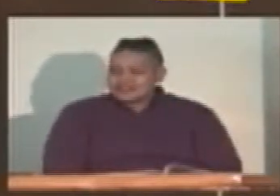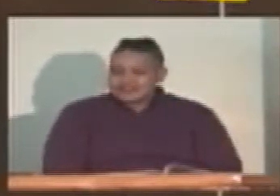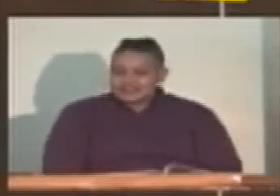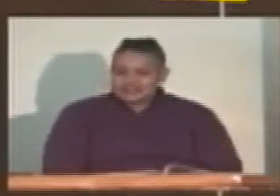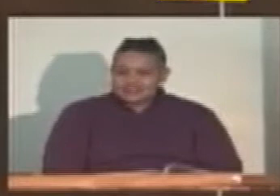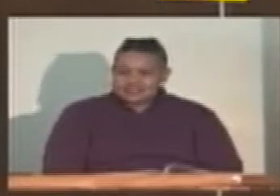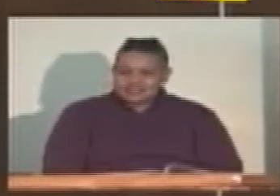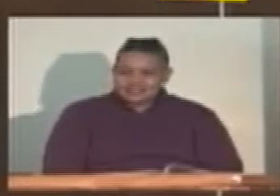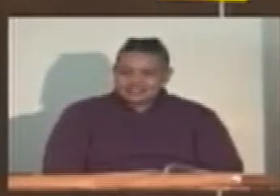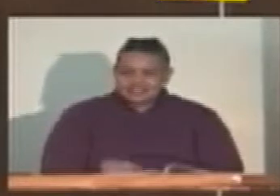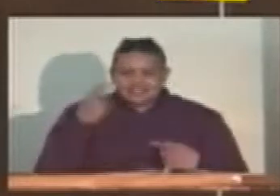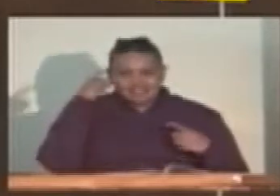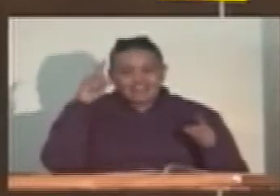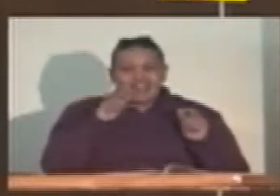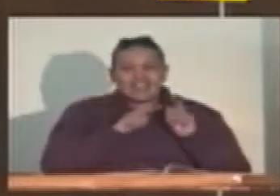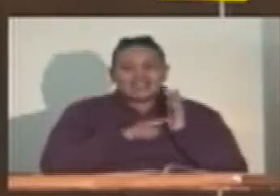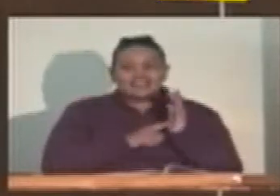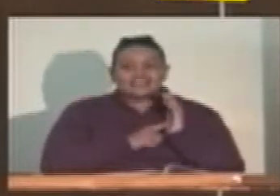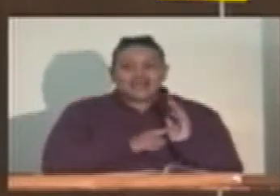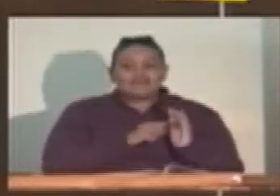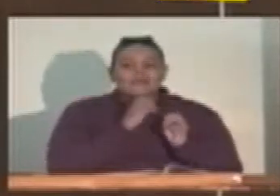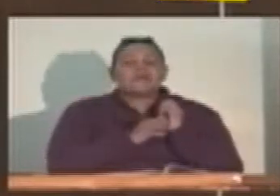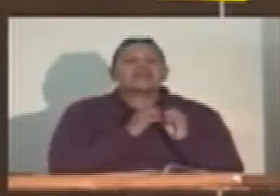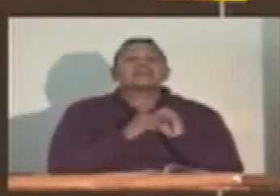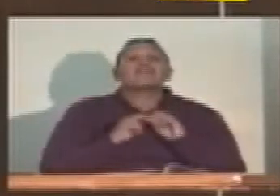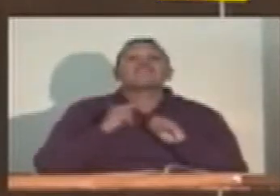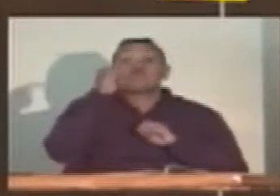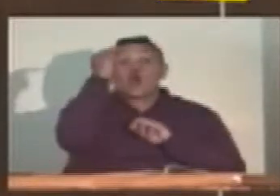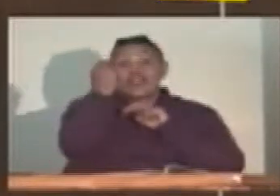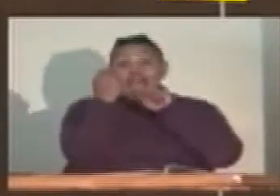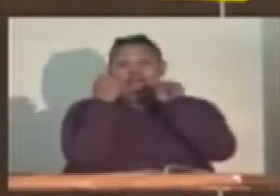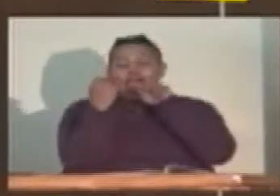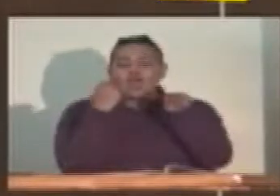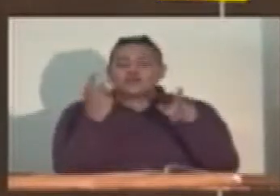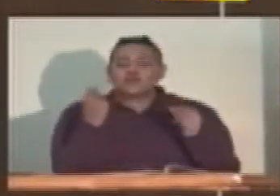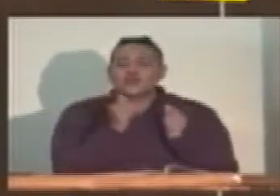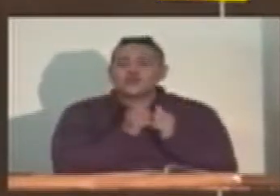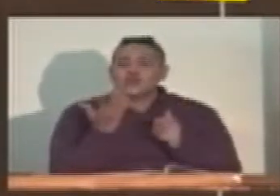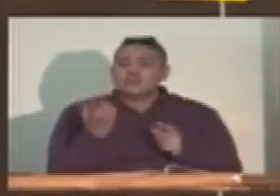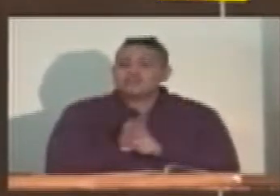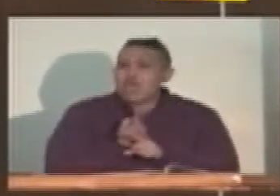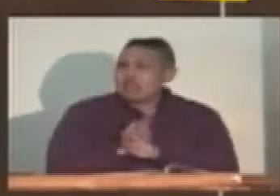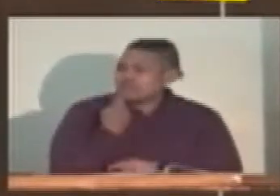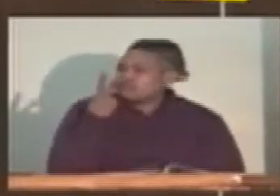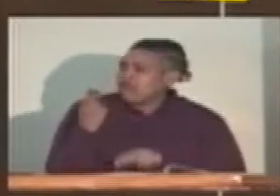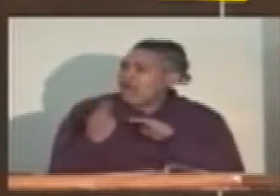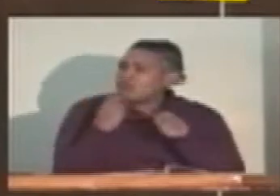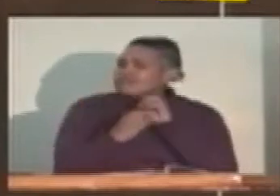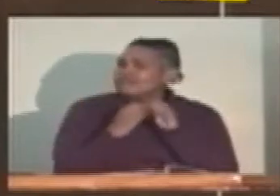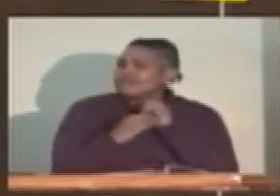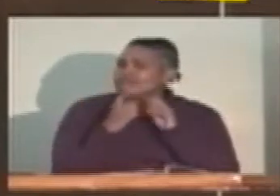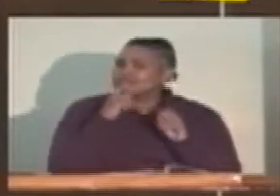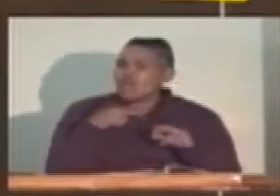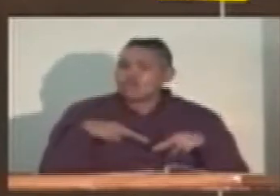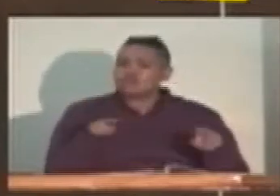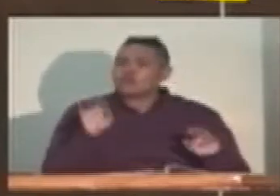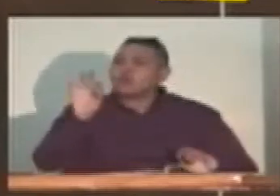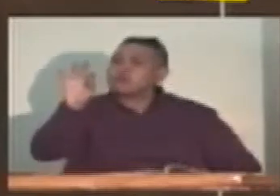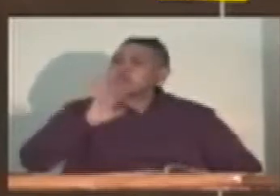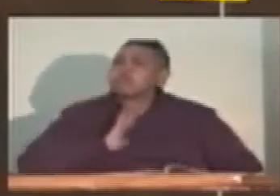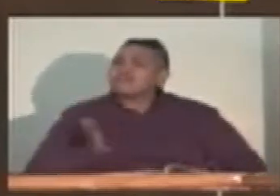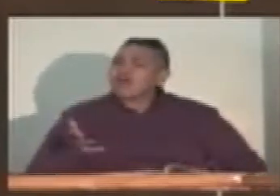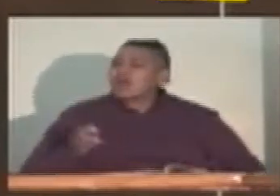maintenance of the North Coast Highway is done with some degree of regularity and the roads are in good